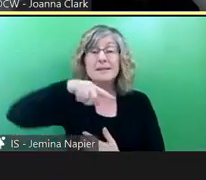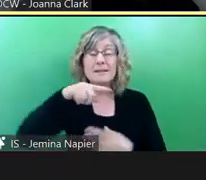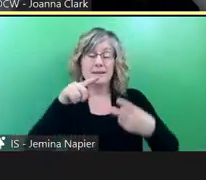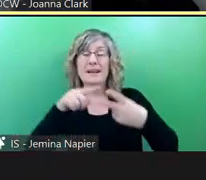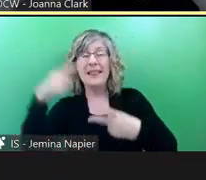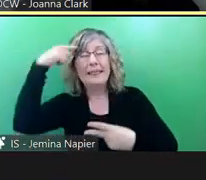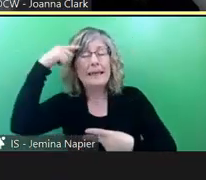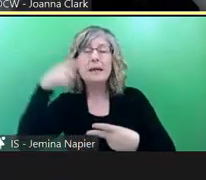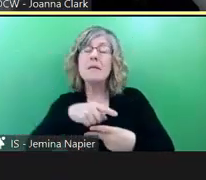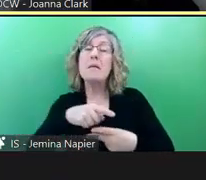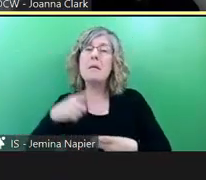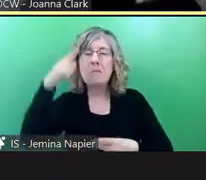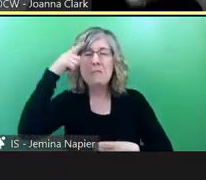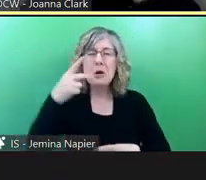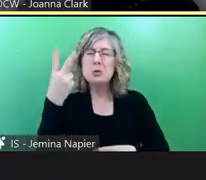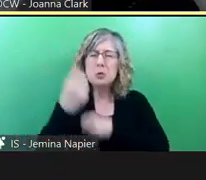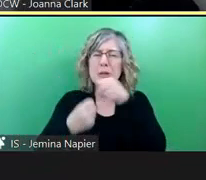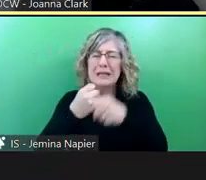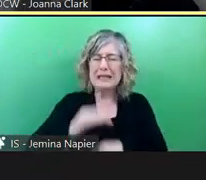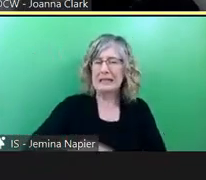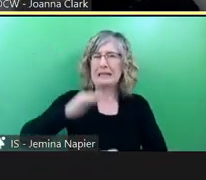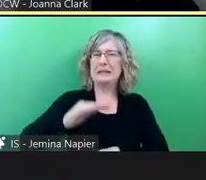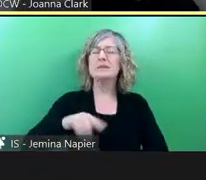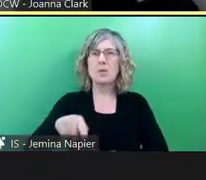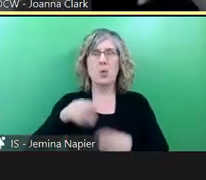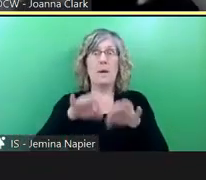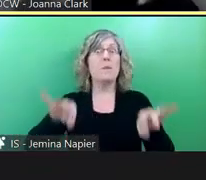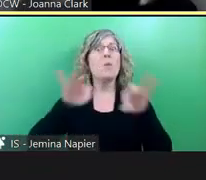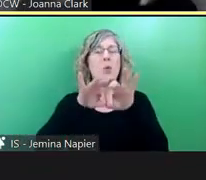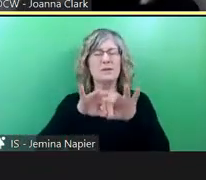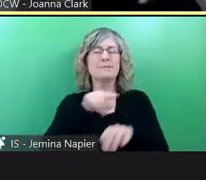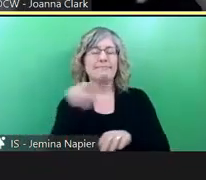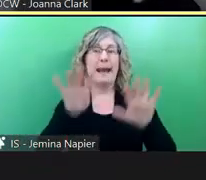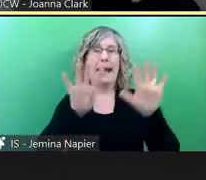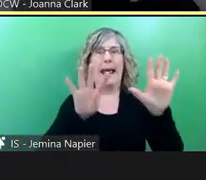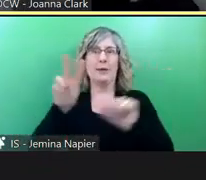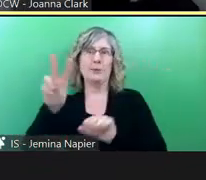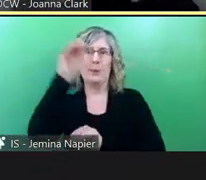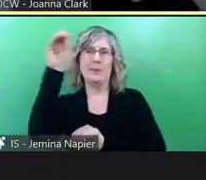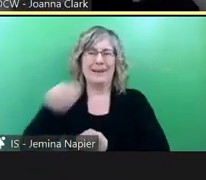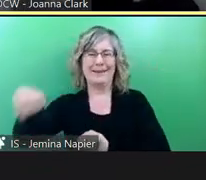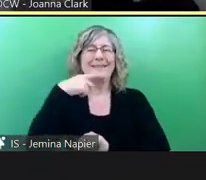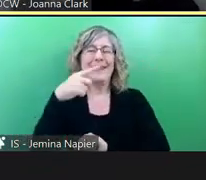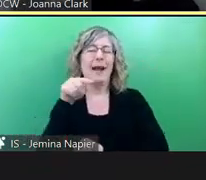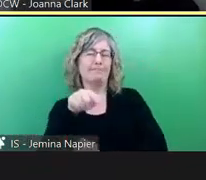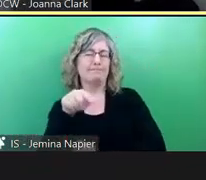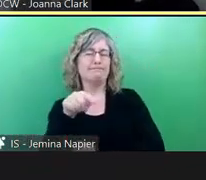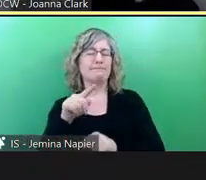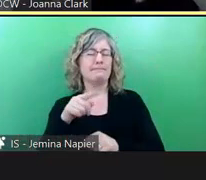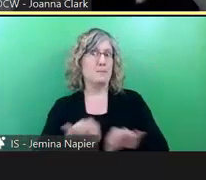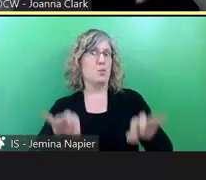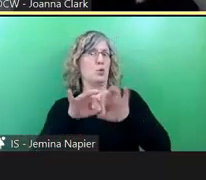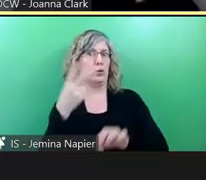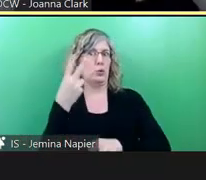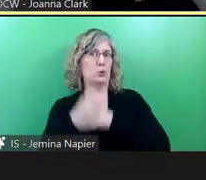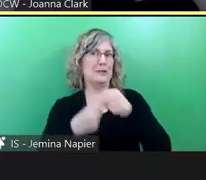certainly agree with that. So thank you very much. Just before I talk